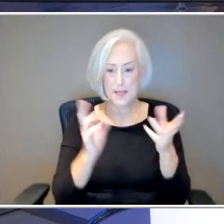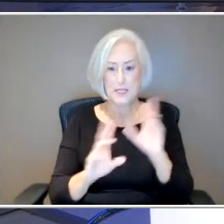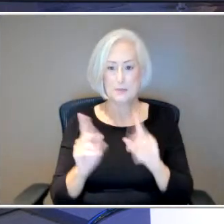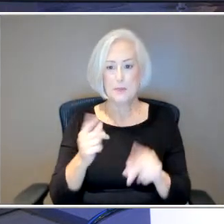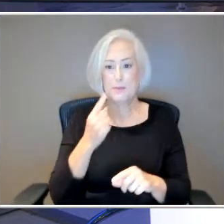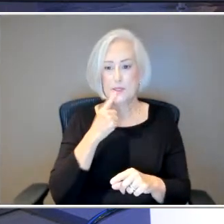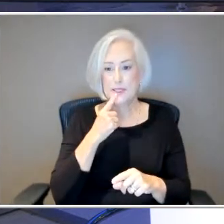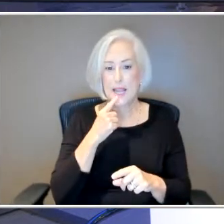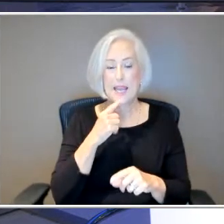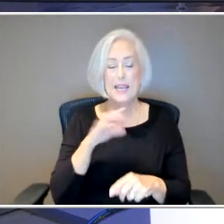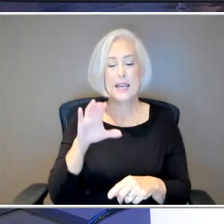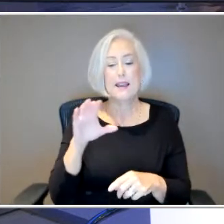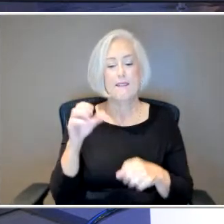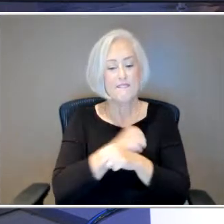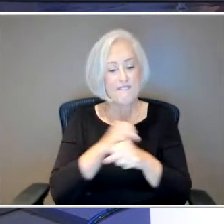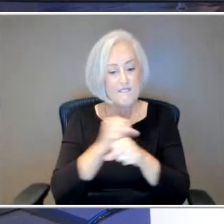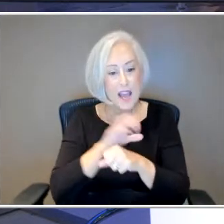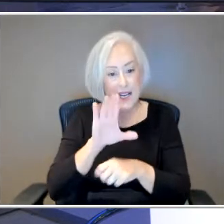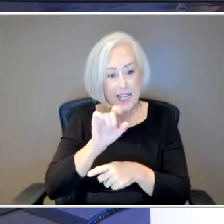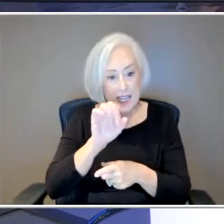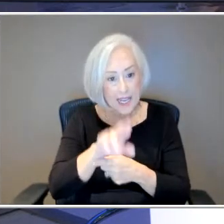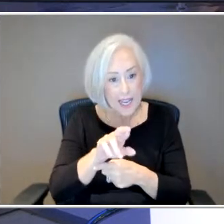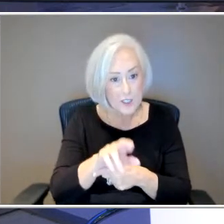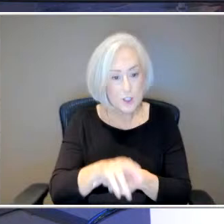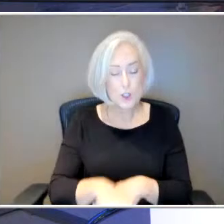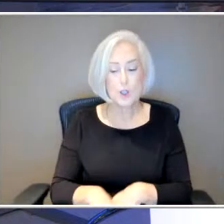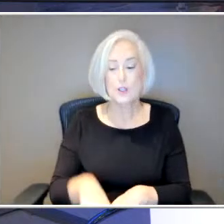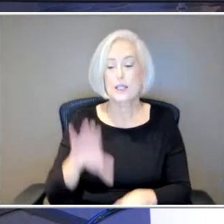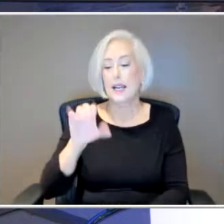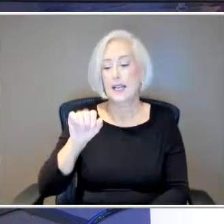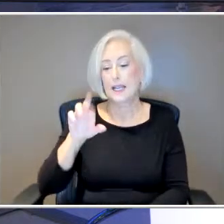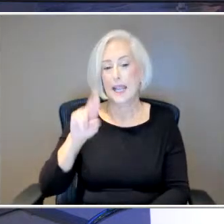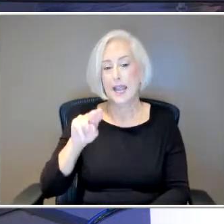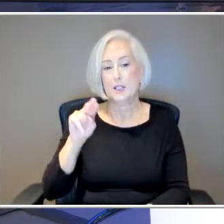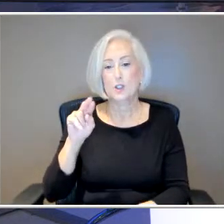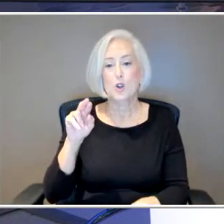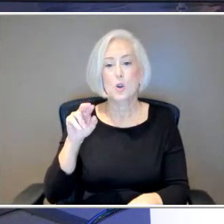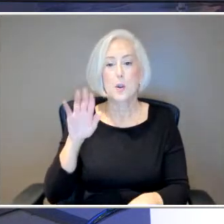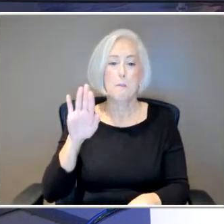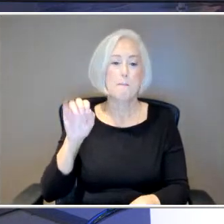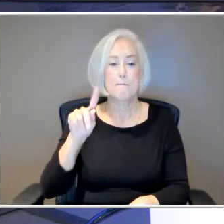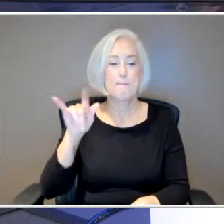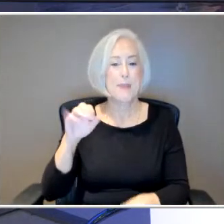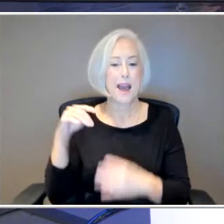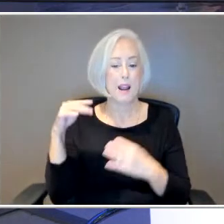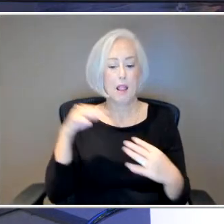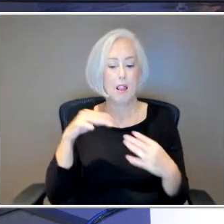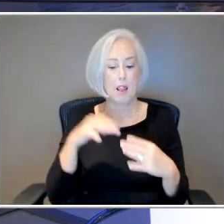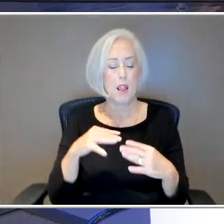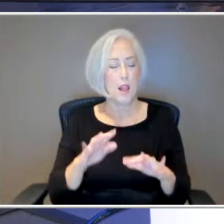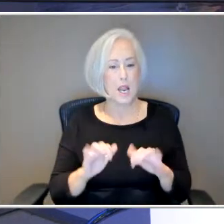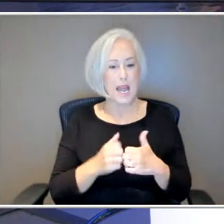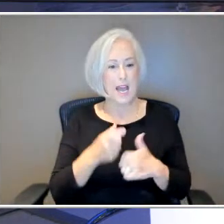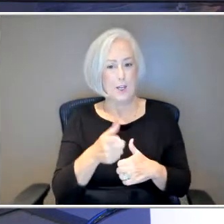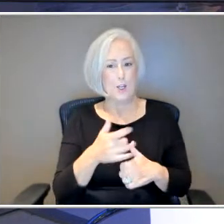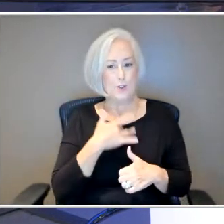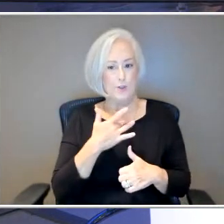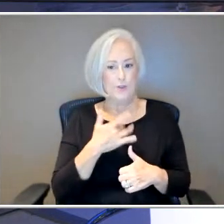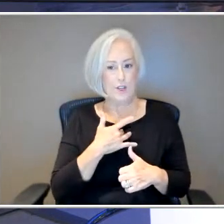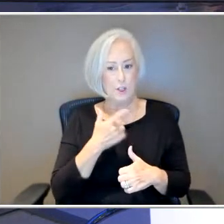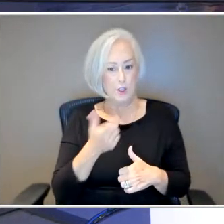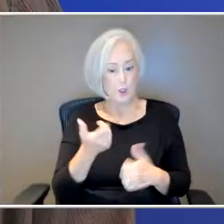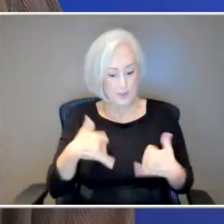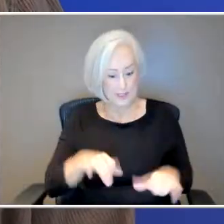fighting cancer. How does Kerrie feel about that metaphor? Does she still feel like she's in a fight or a battle?